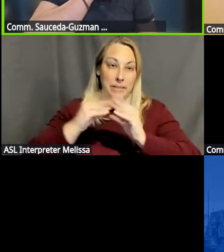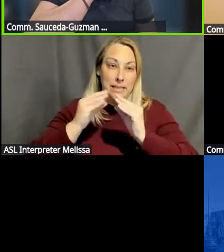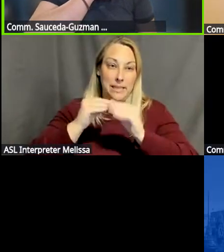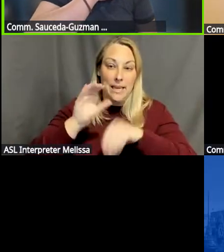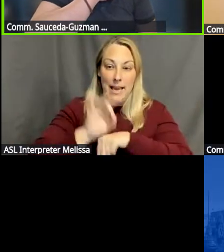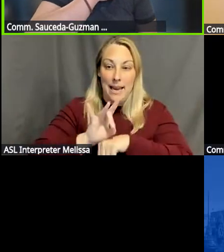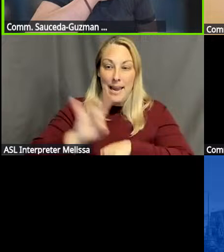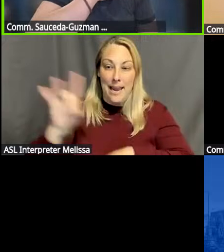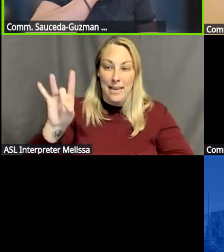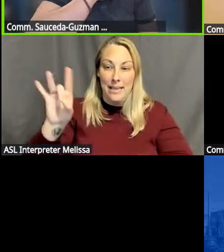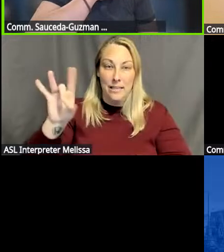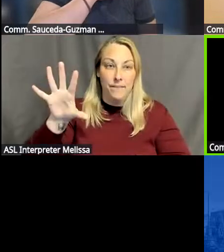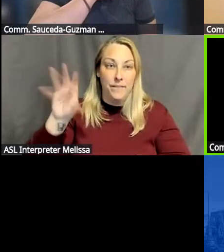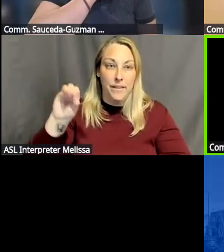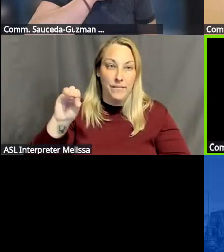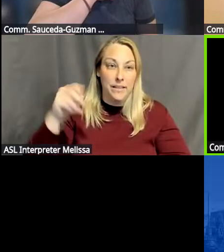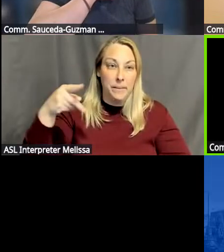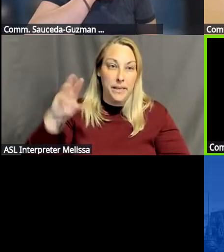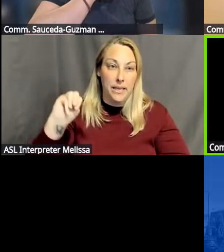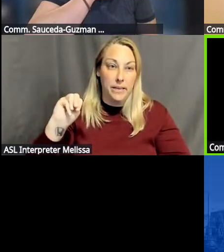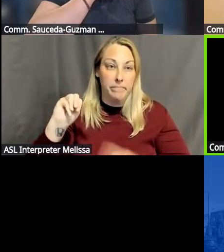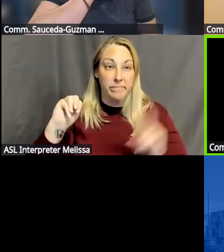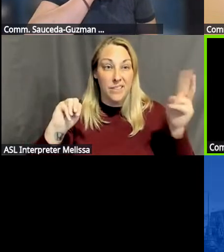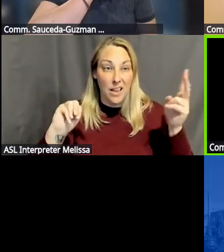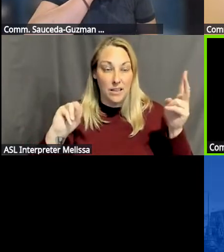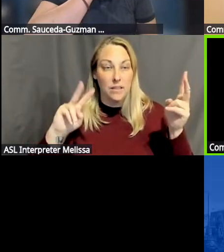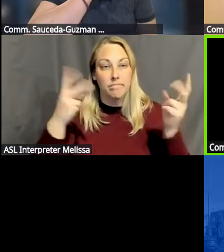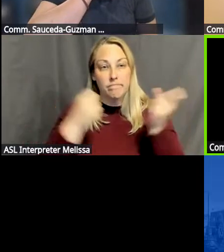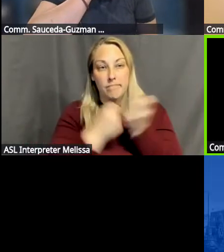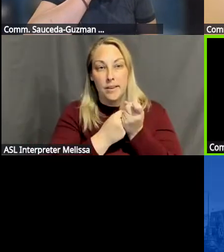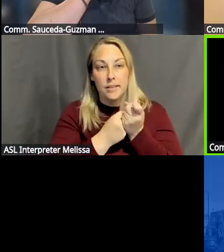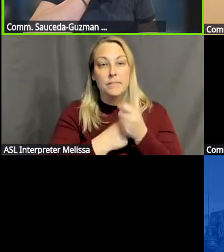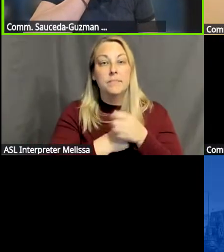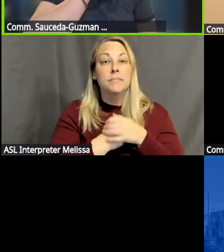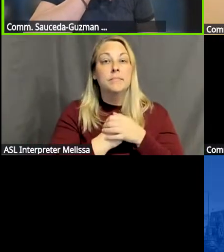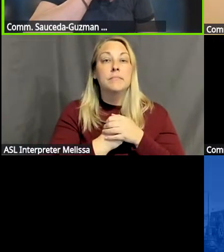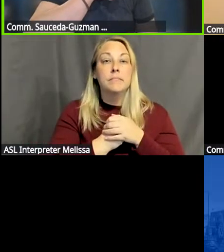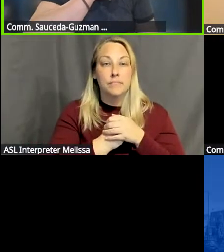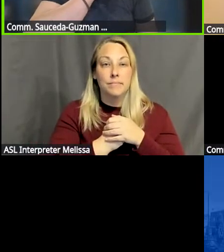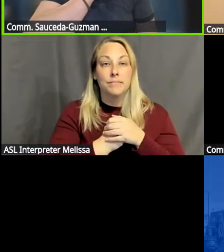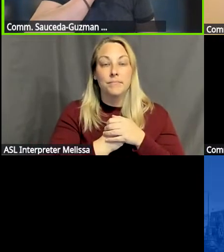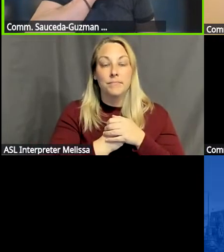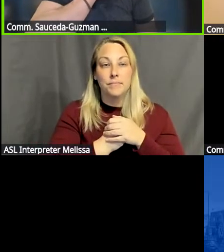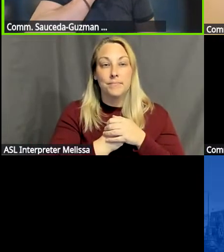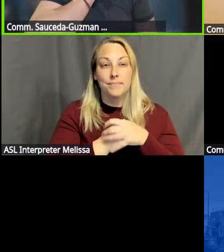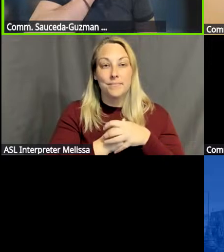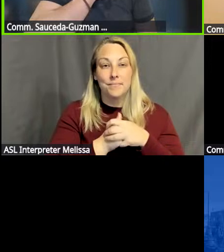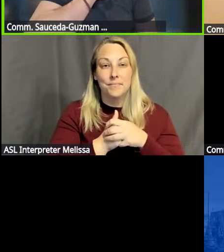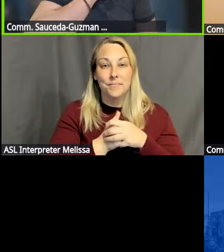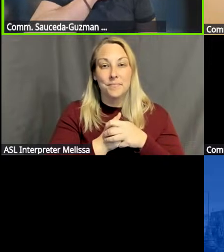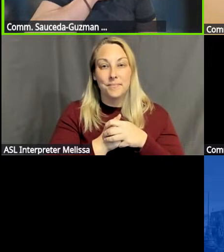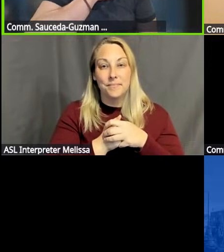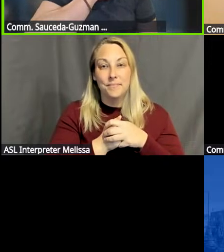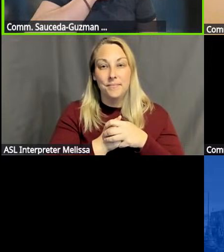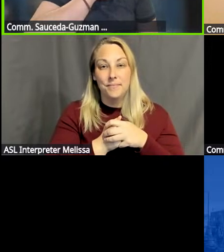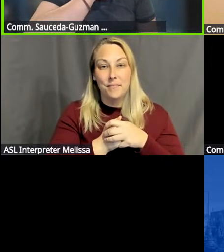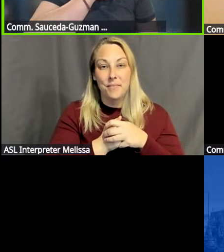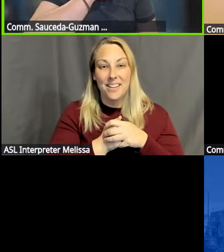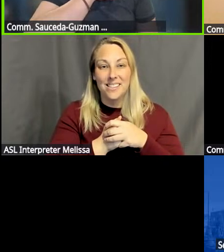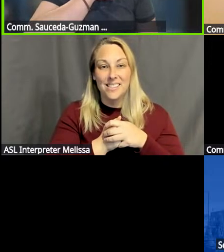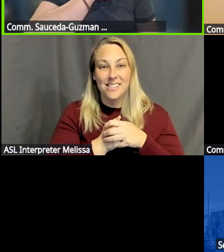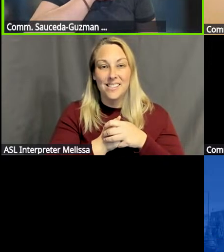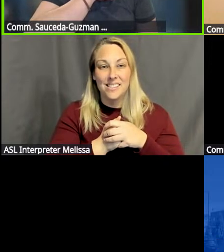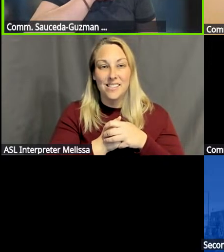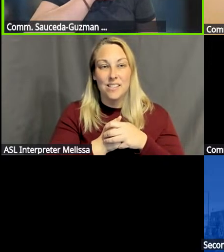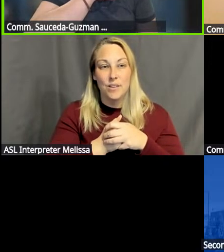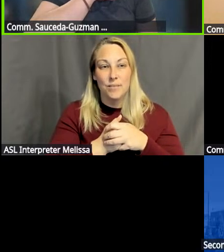motion? Second. Second. Second by Commissioner G. Campbell. Those in favor of adjourning